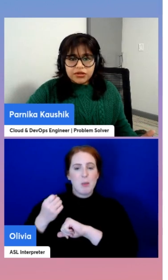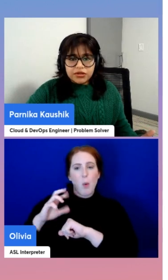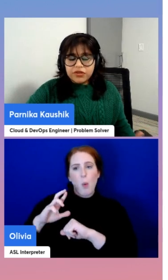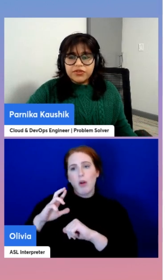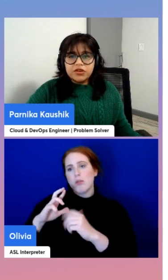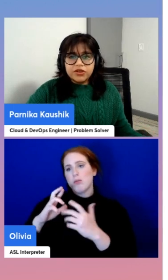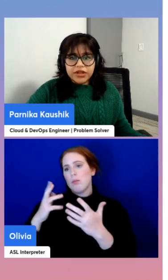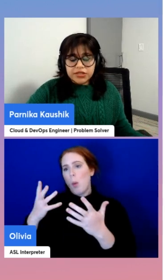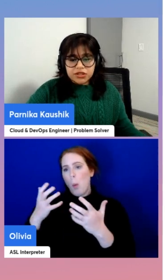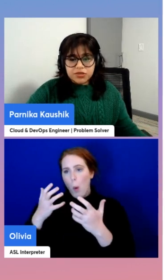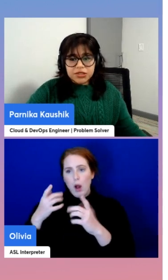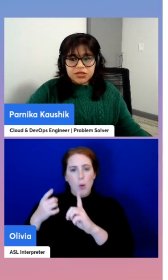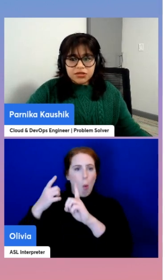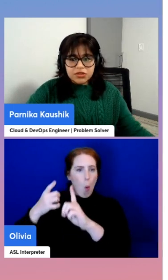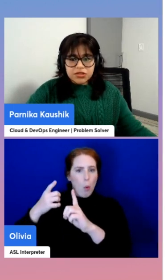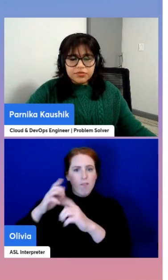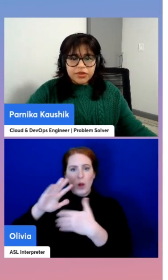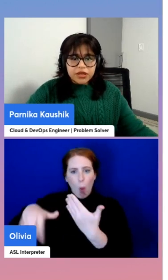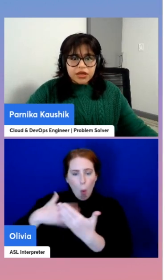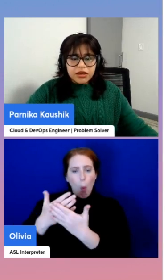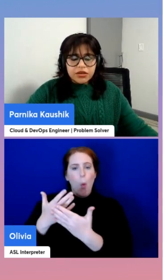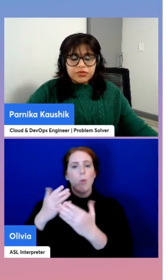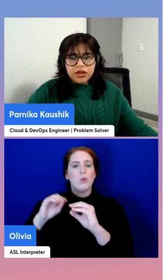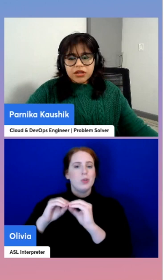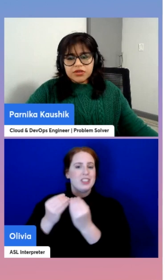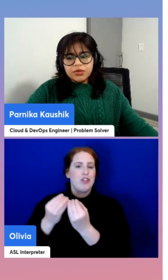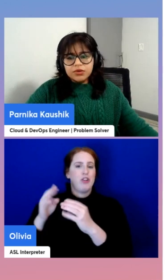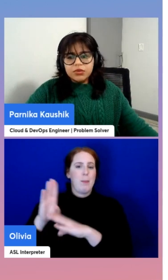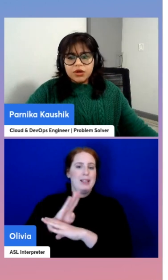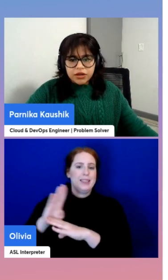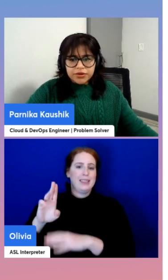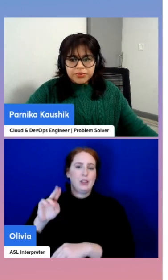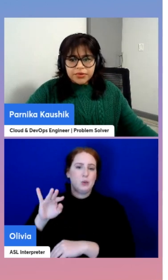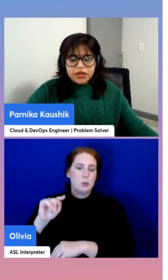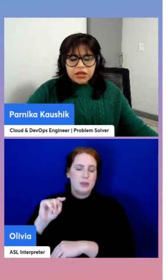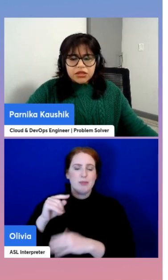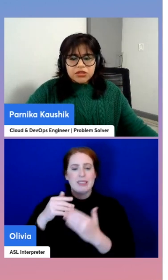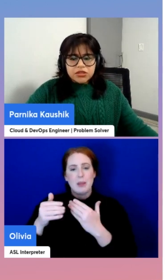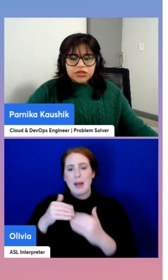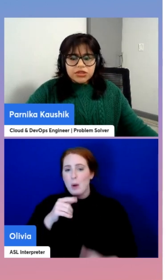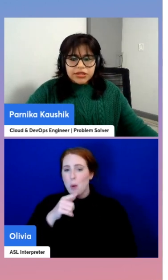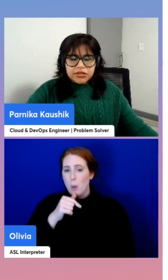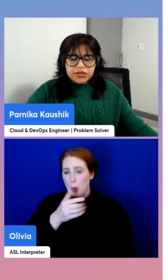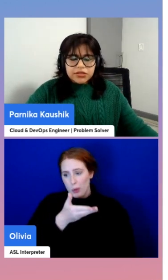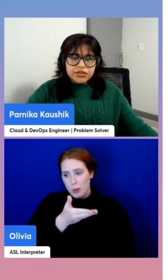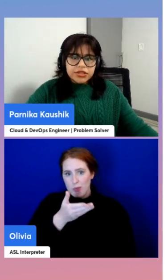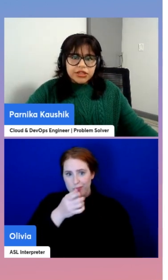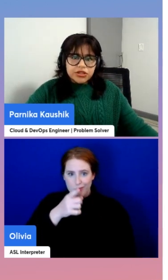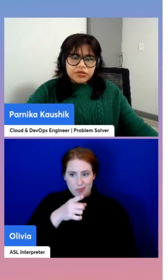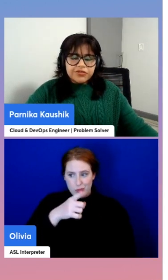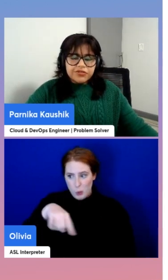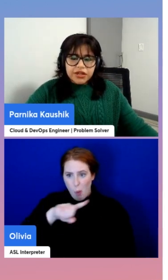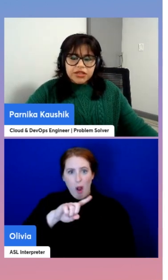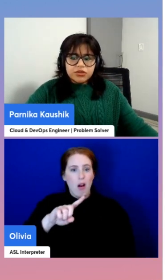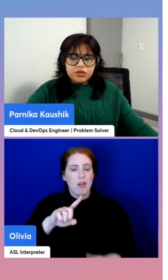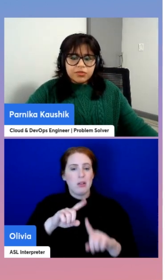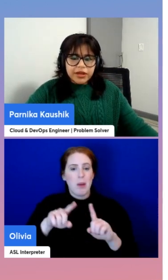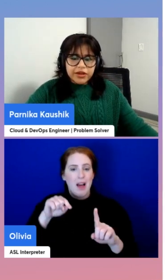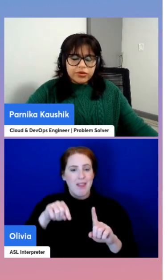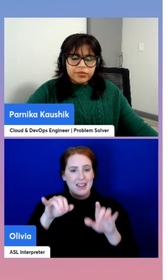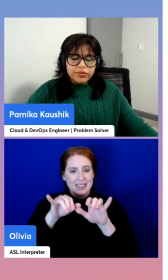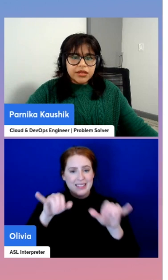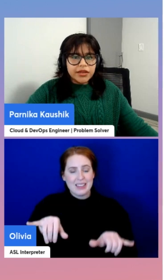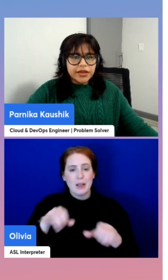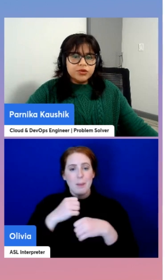for all of the organization's business units. And regardless of who you are, a solution like this creates a unified,